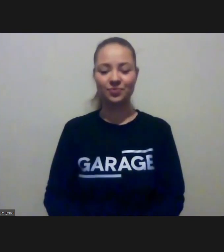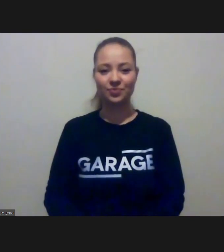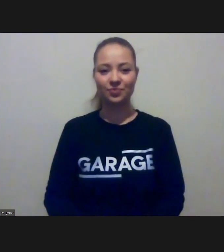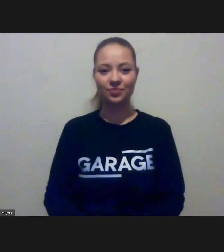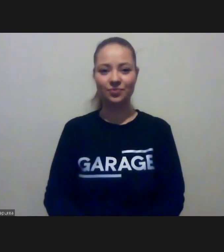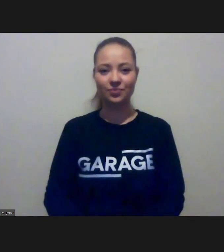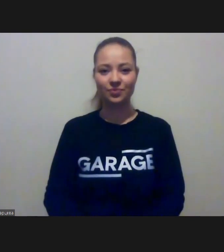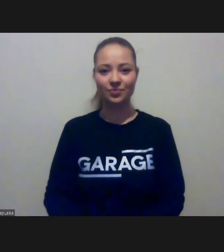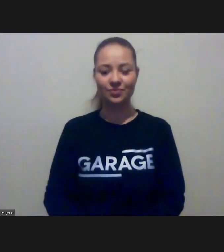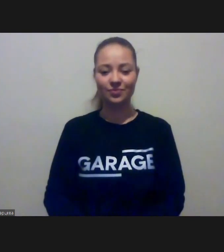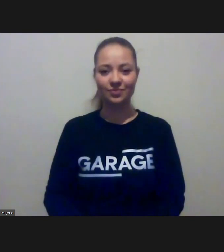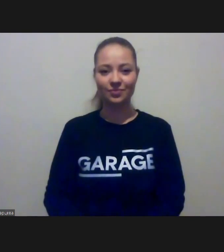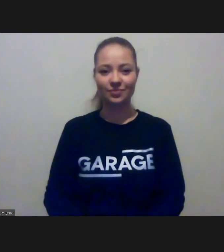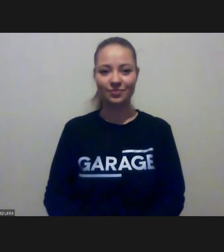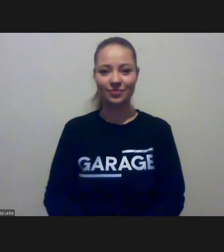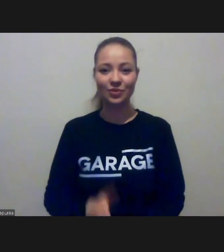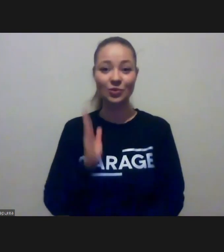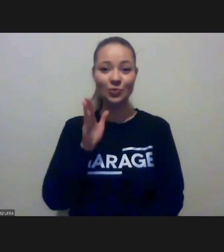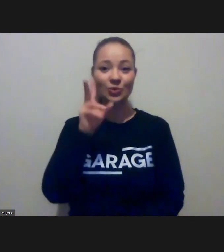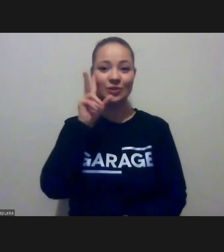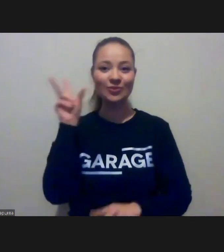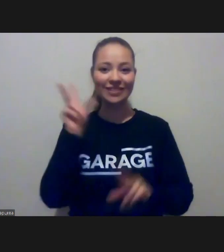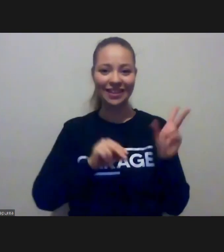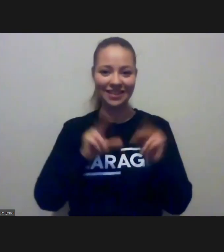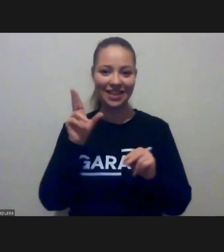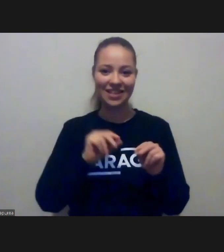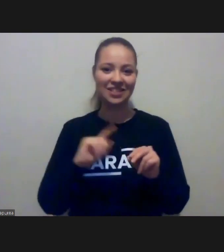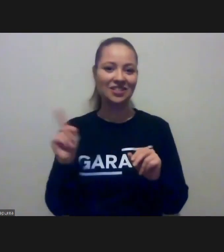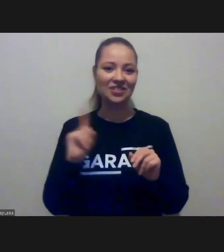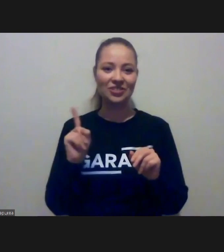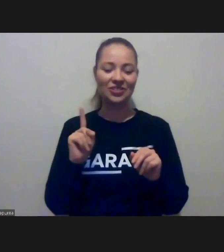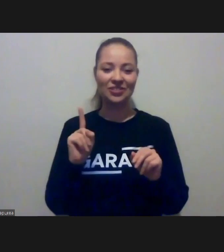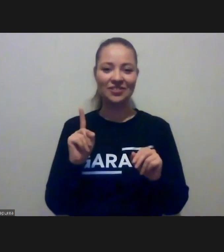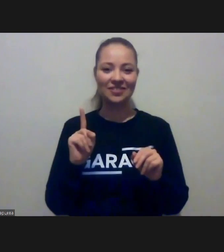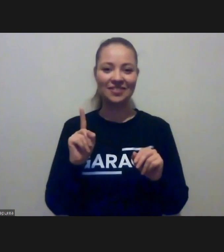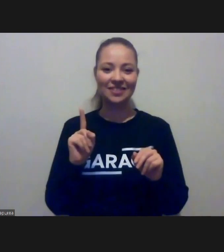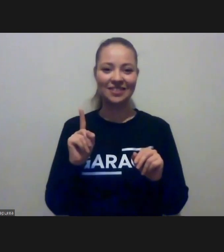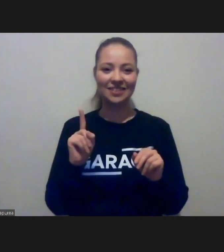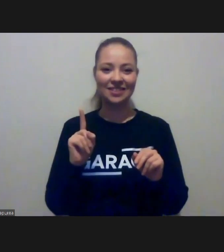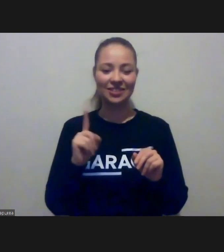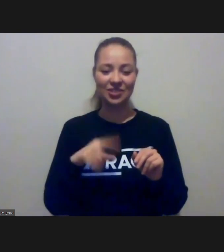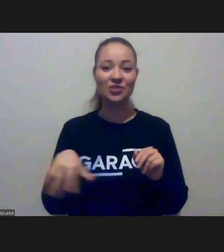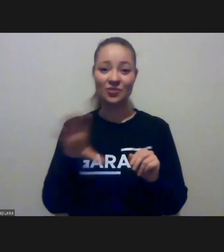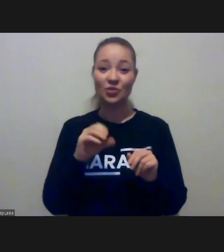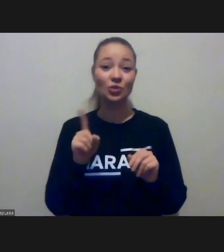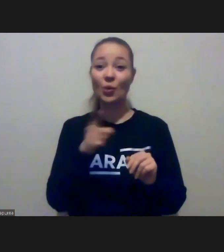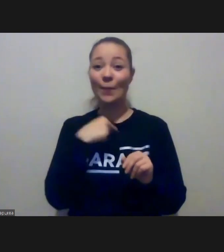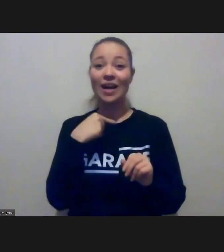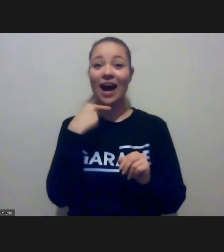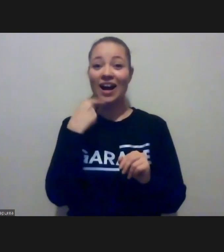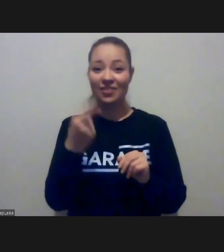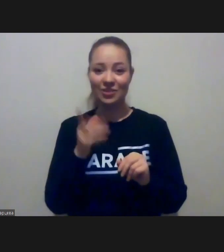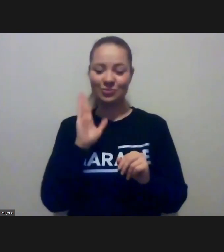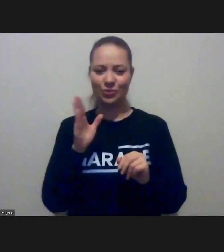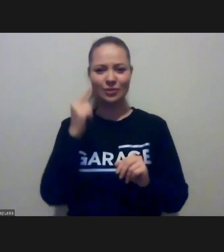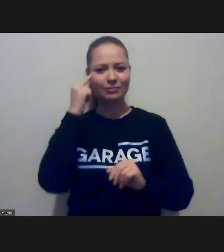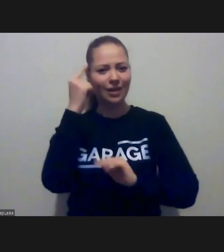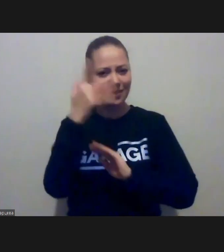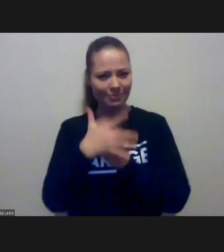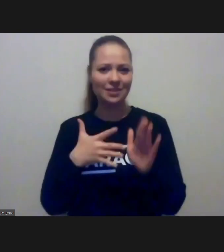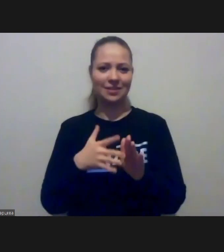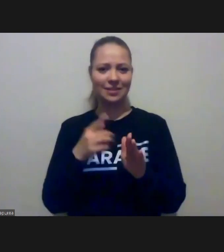we will try to make sense of some of the things that I'm trying